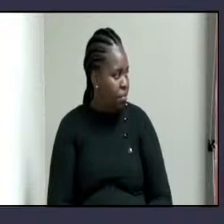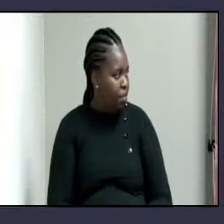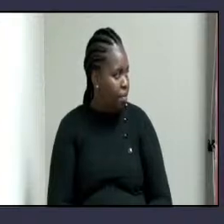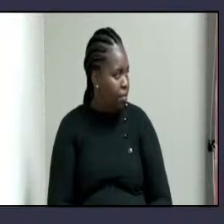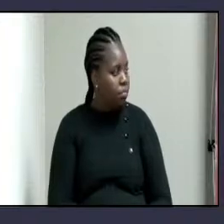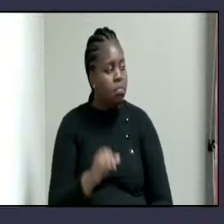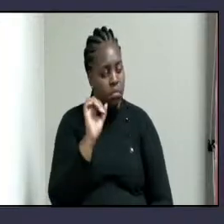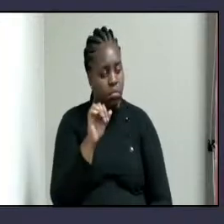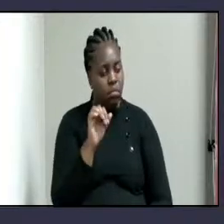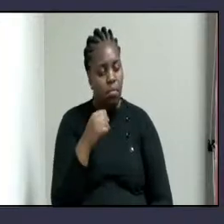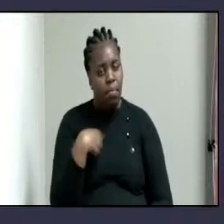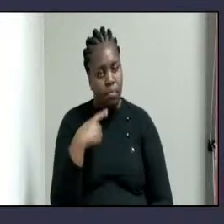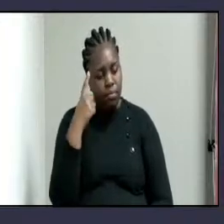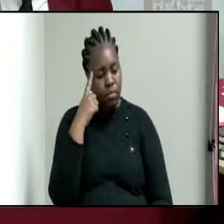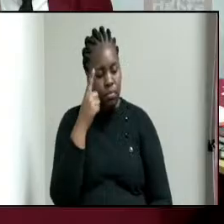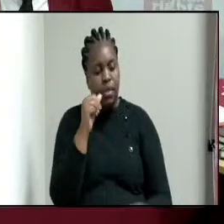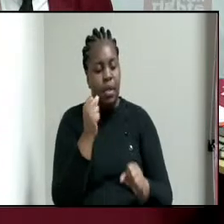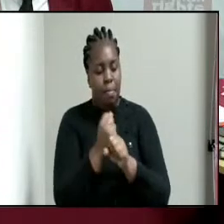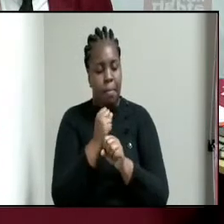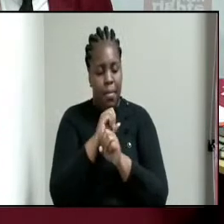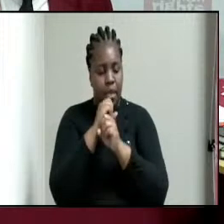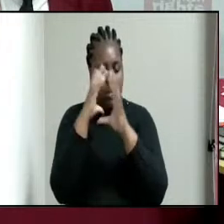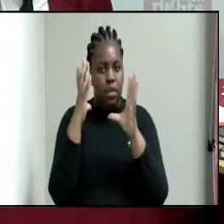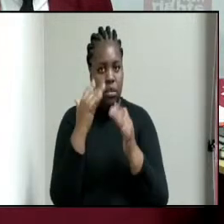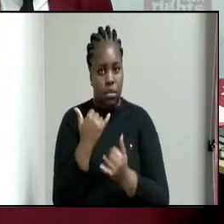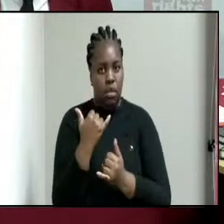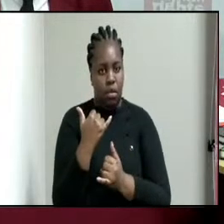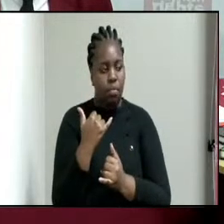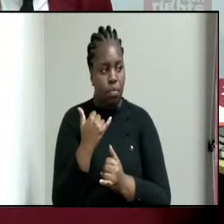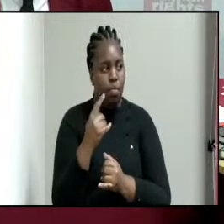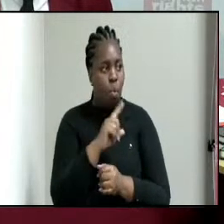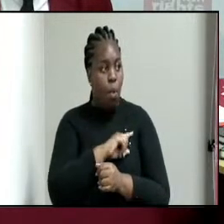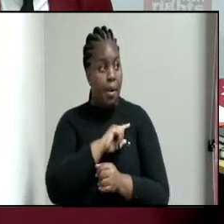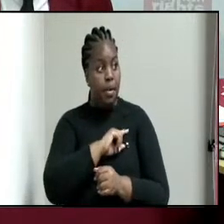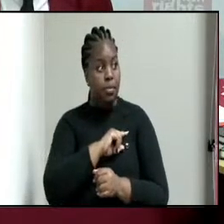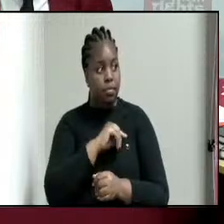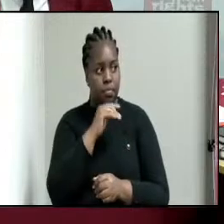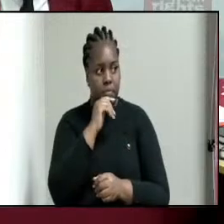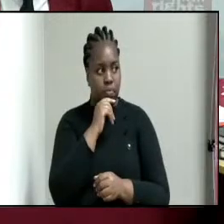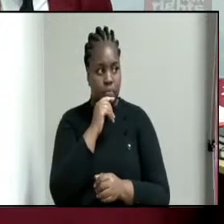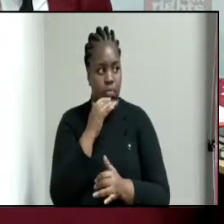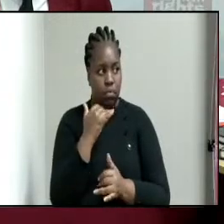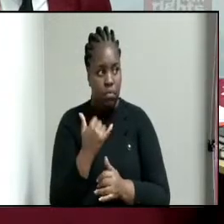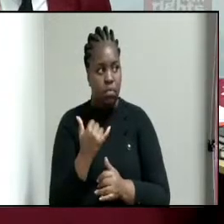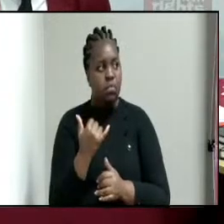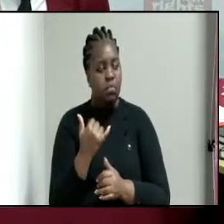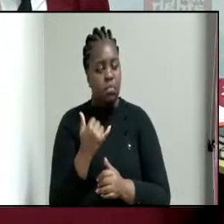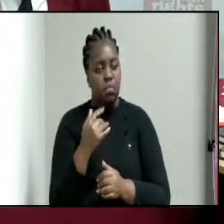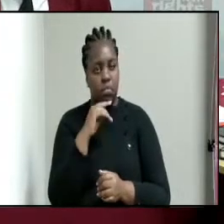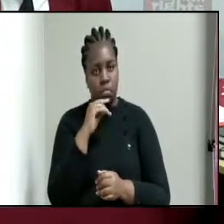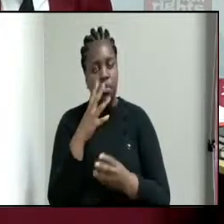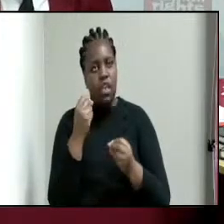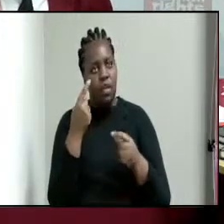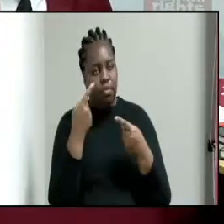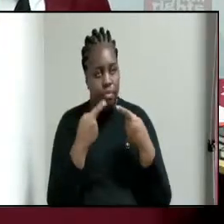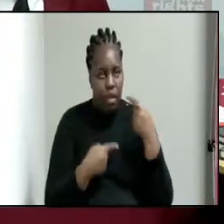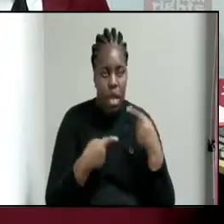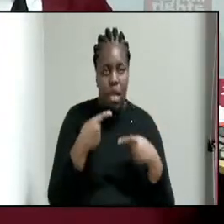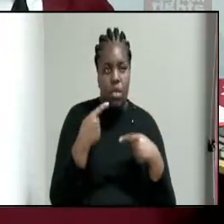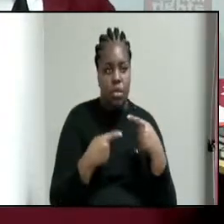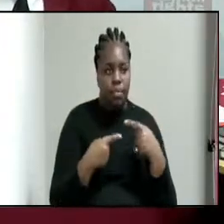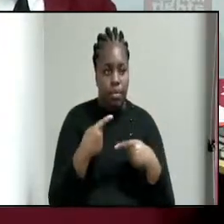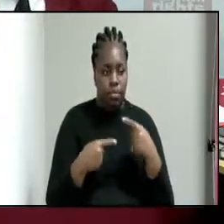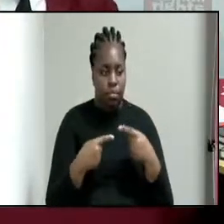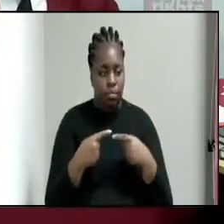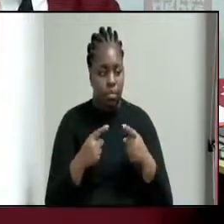No. It sheds a bit of light in terms of the thinking as well, that, is there's two avenues of arguing, as